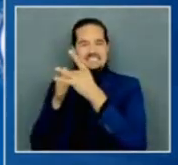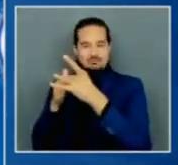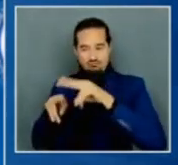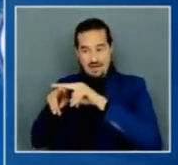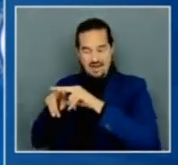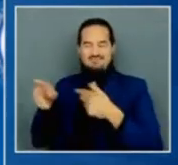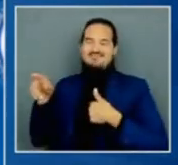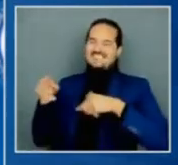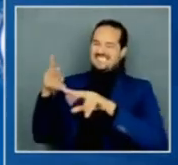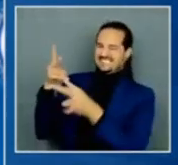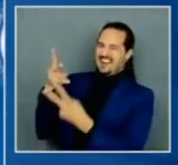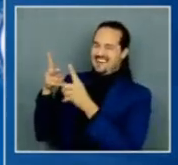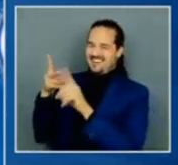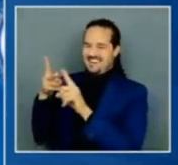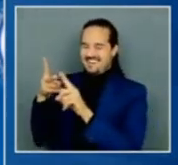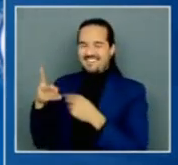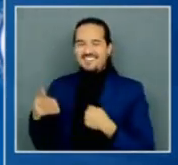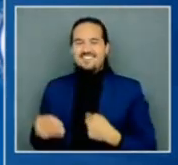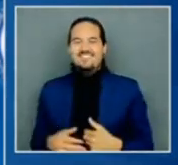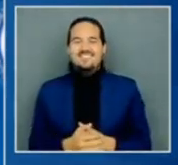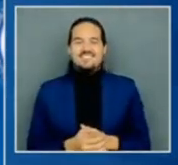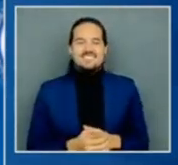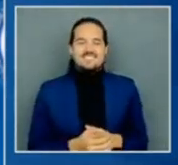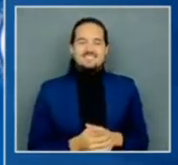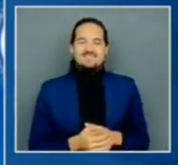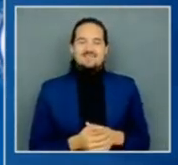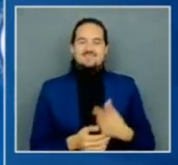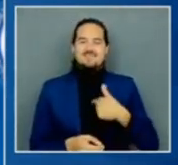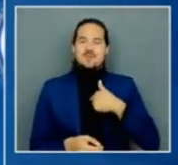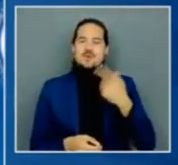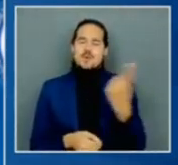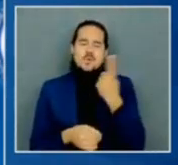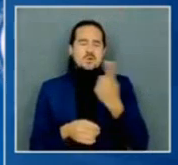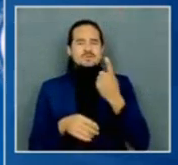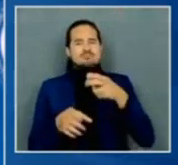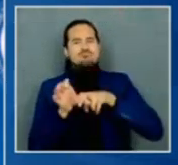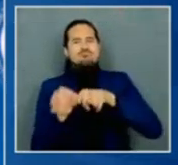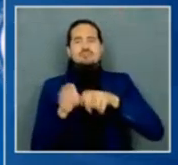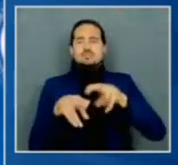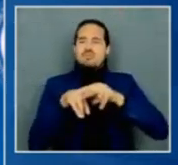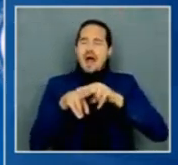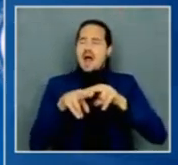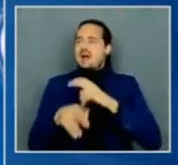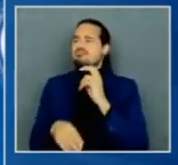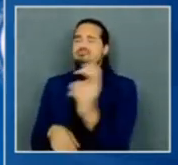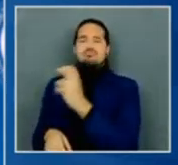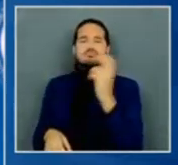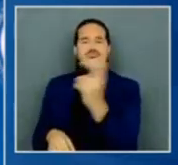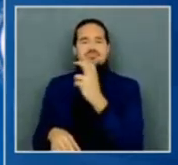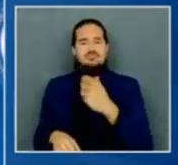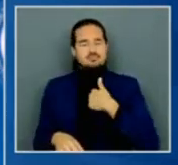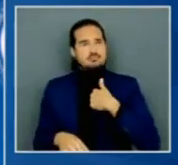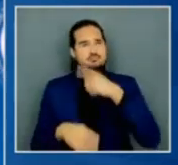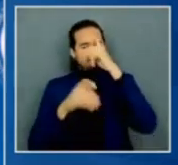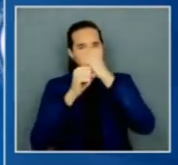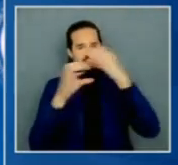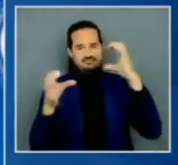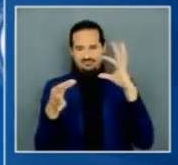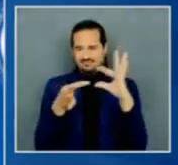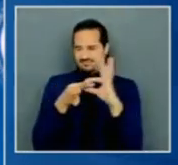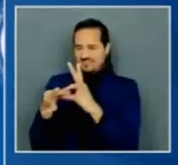break in graduate school aboard a cargo ship studying there. Travel in my mind is synonymous with growth,